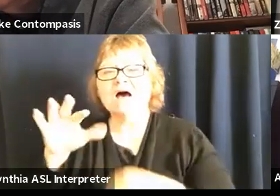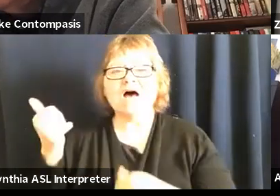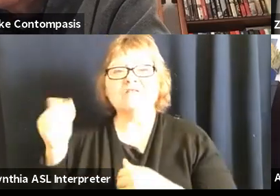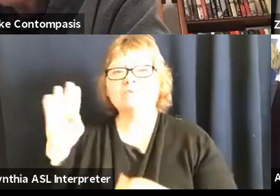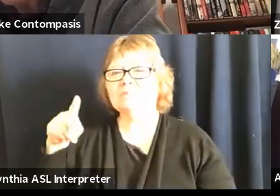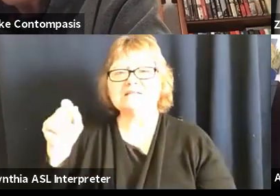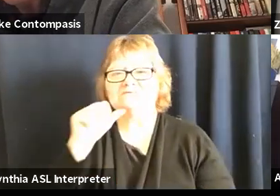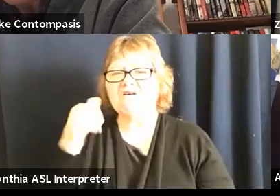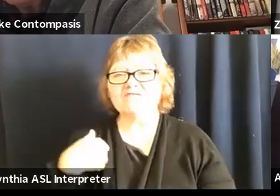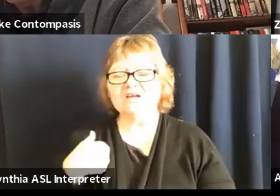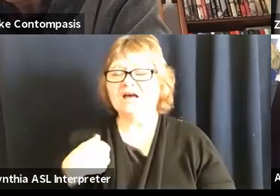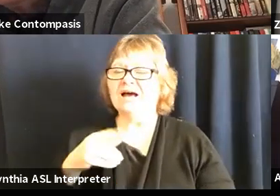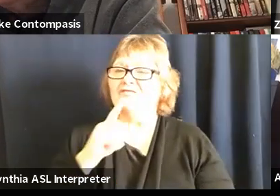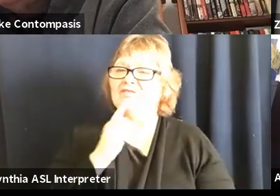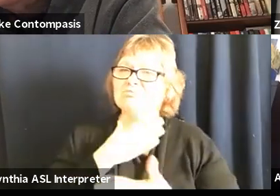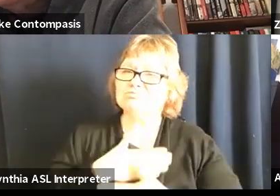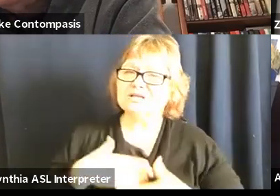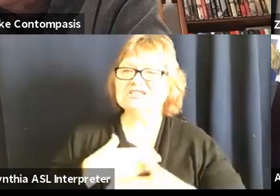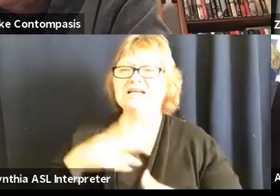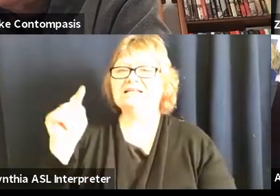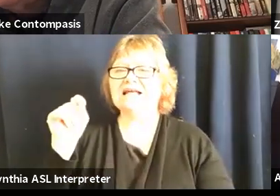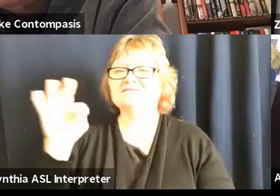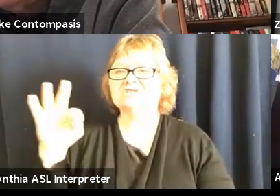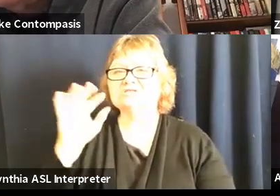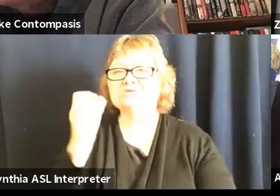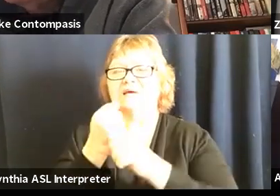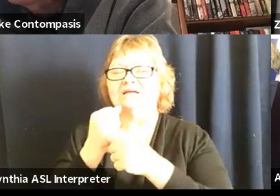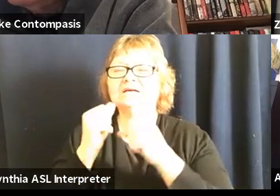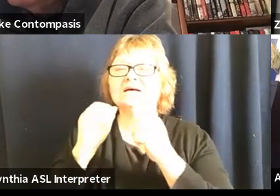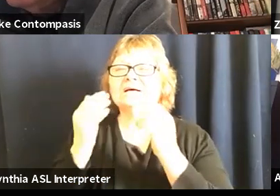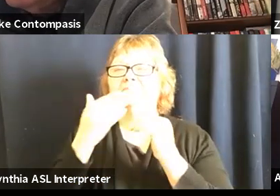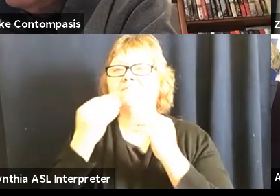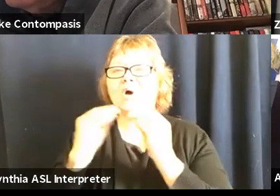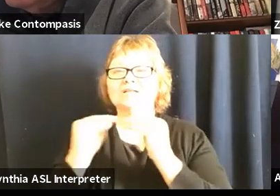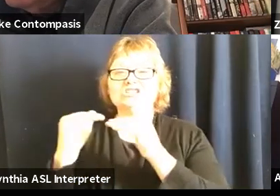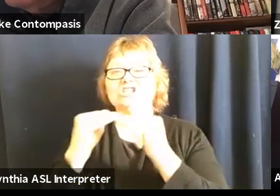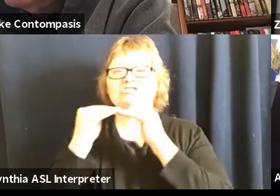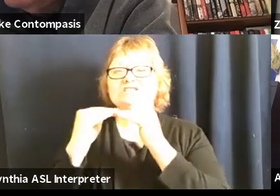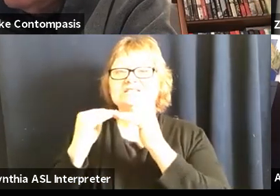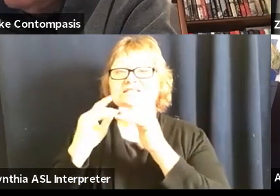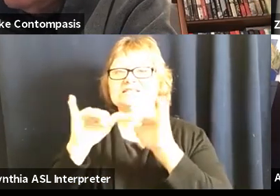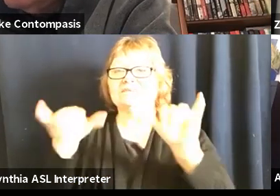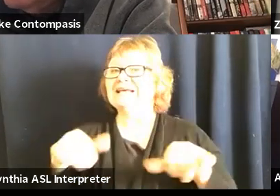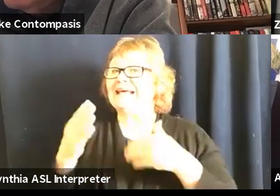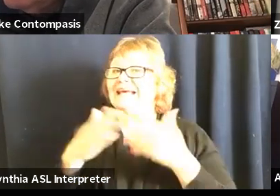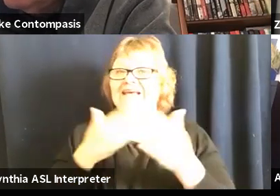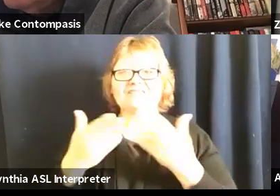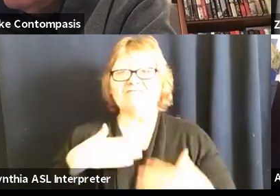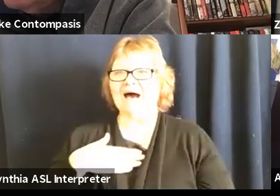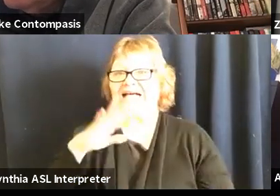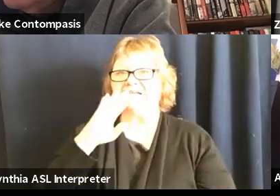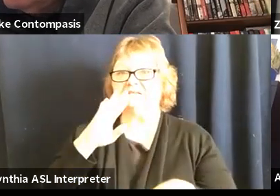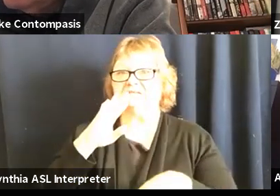and appreciative of the work by the task force to create a more just system, even if that means that my child doesn't receive an invitation to an exam school next